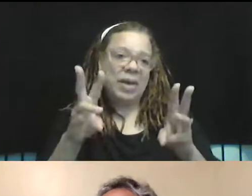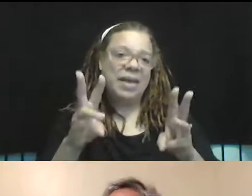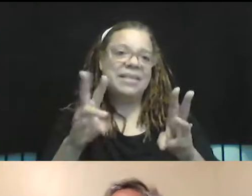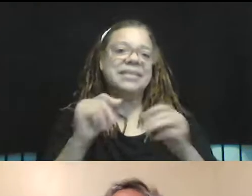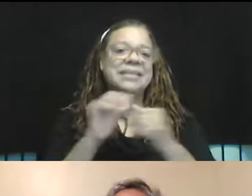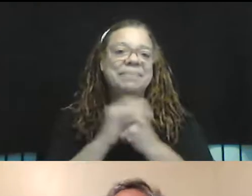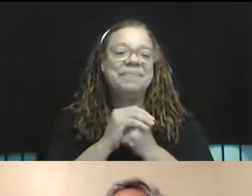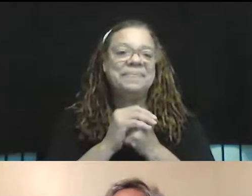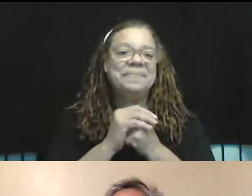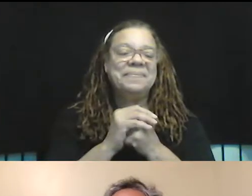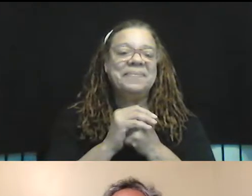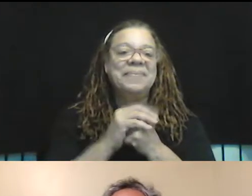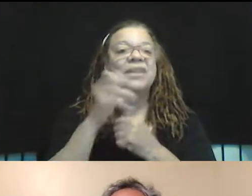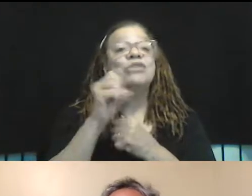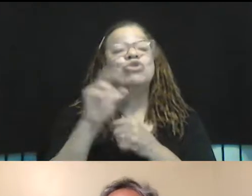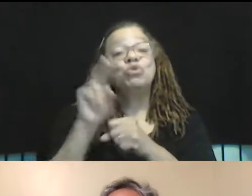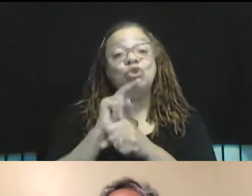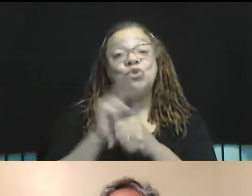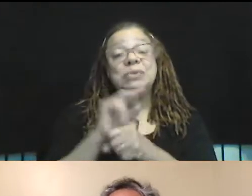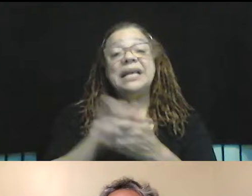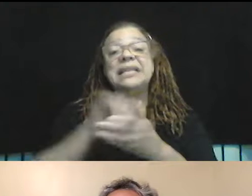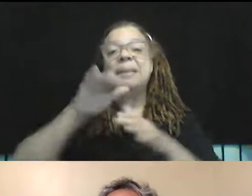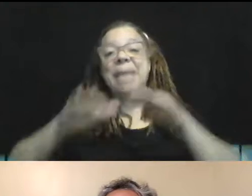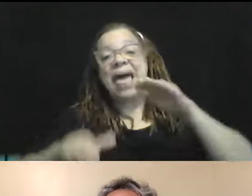So you use this to balance your work with